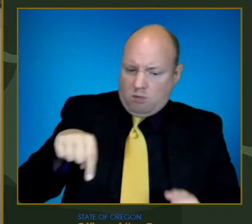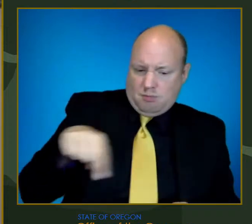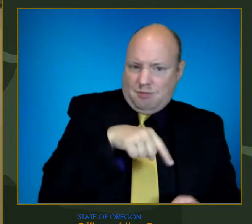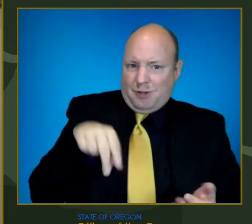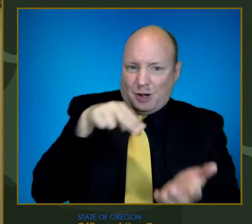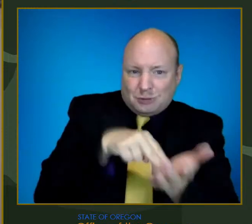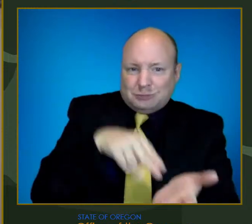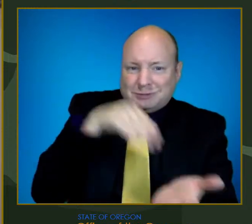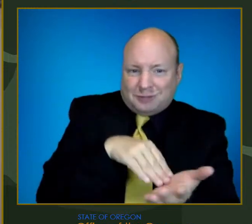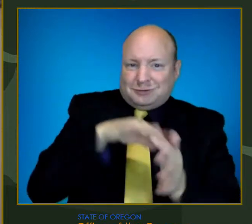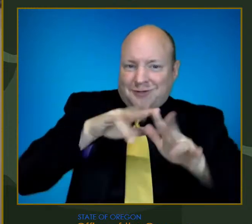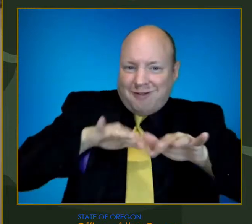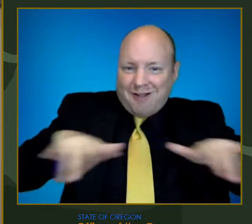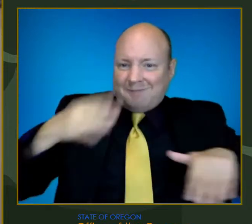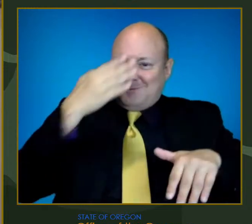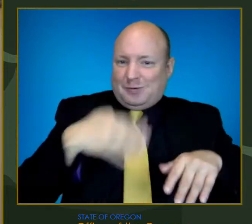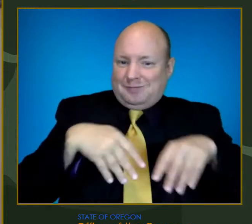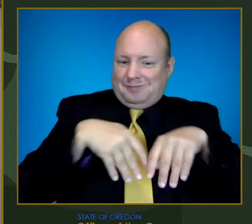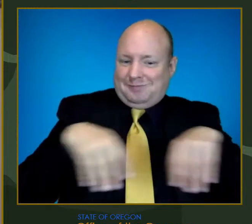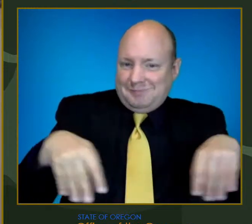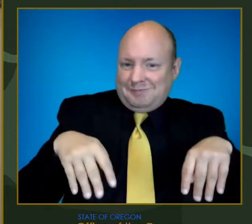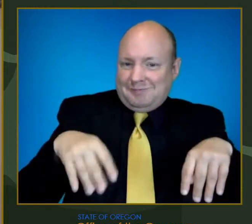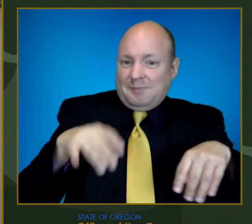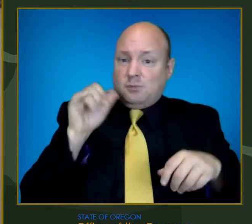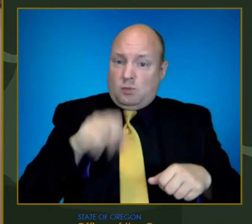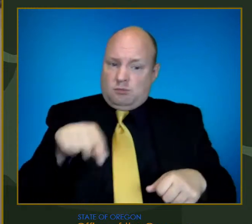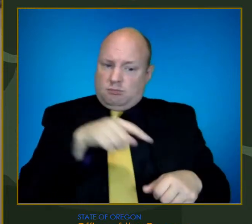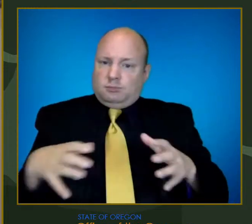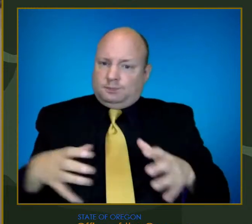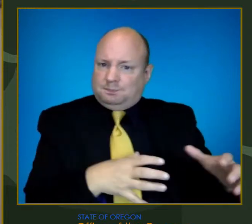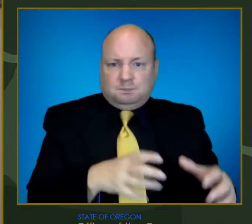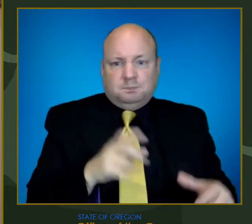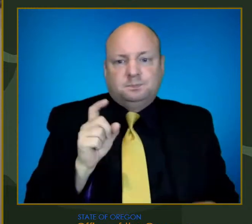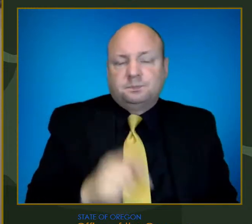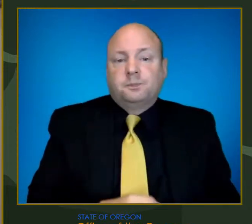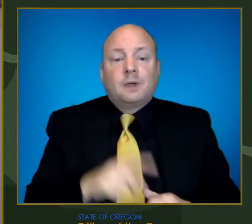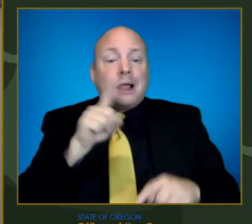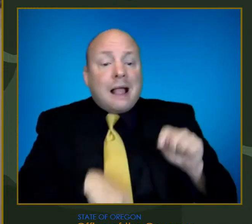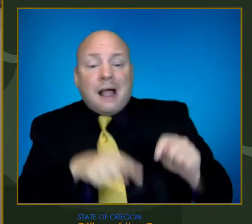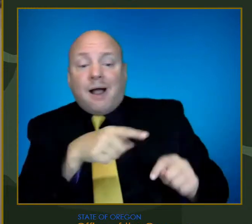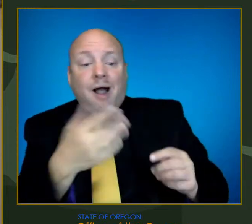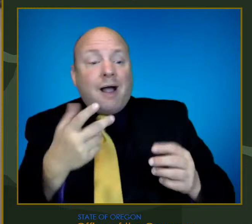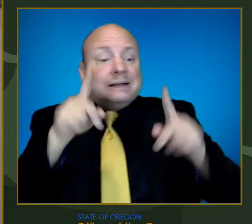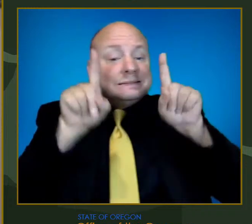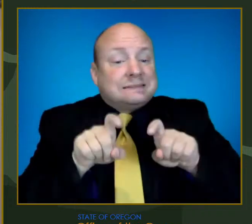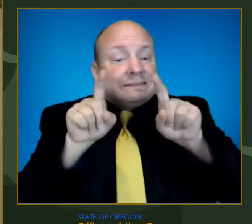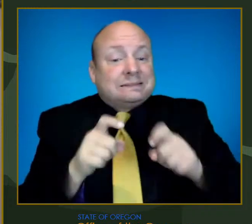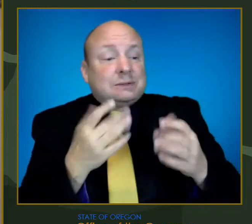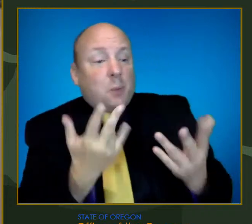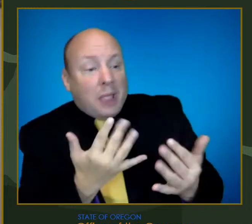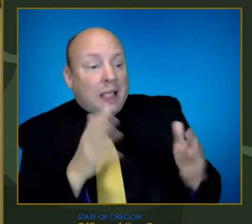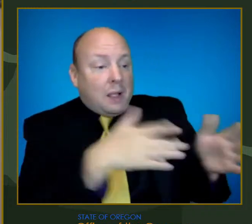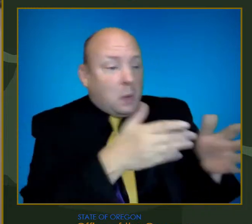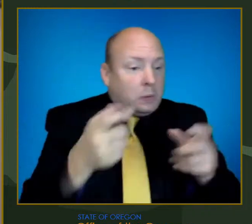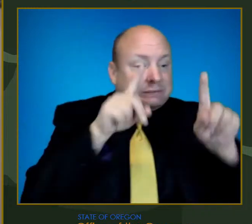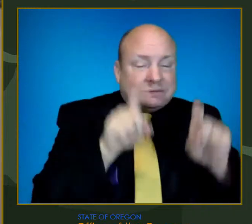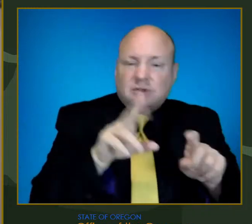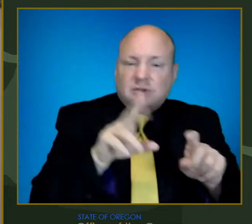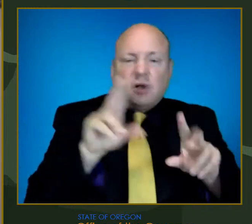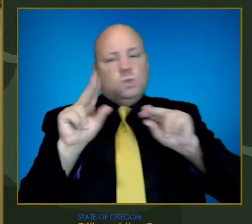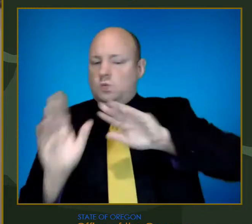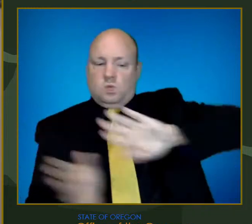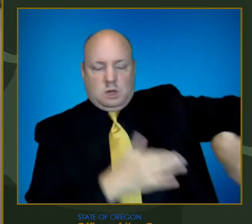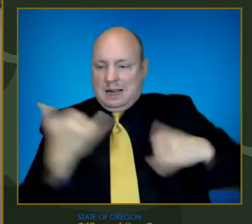alternative. Healthcare workers will be required to be fully vaccinated by October 18th